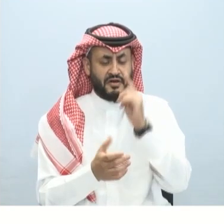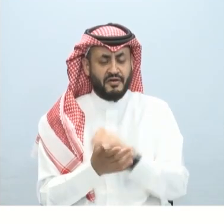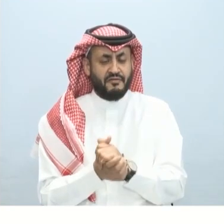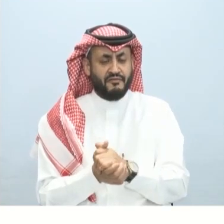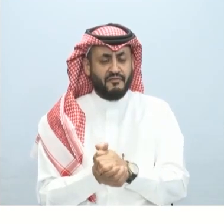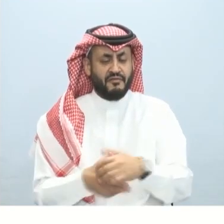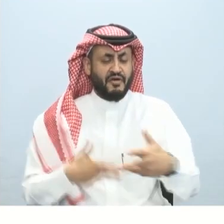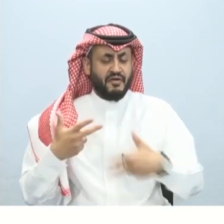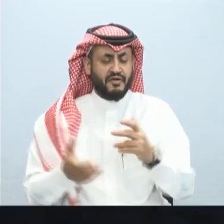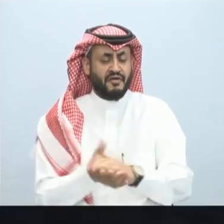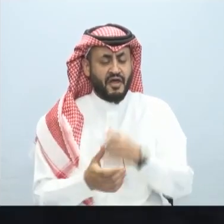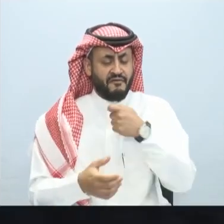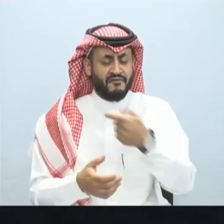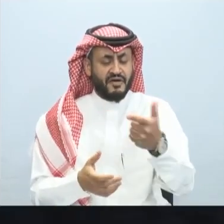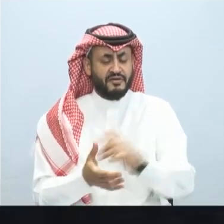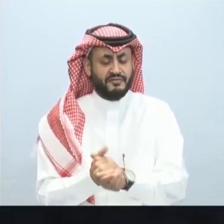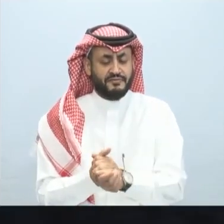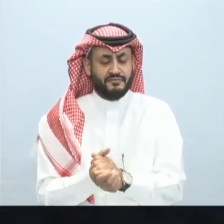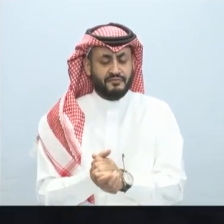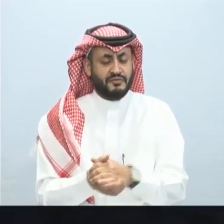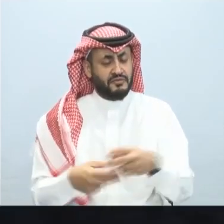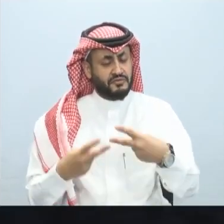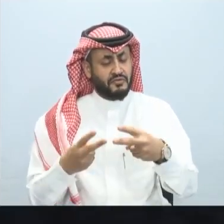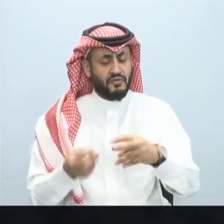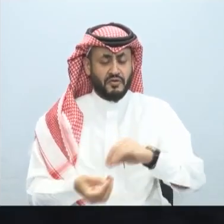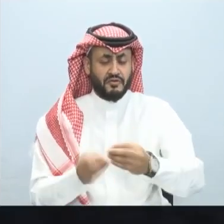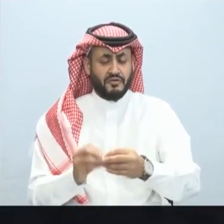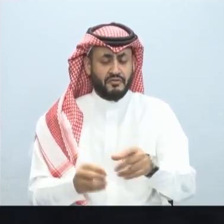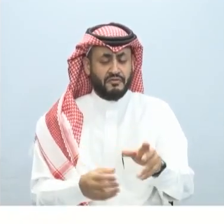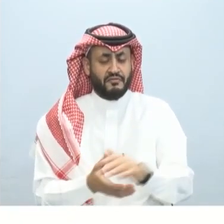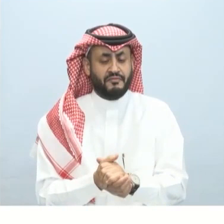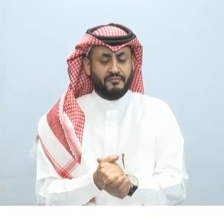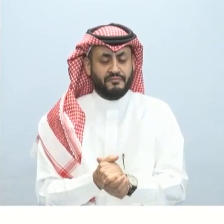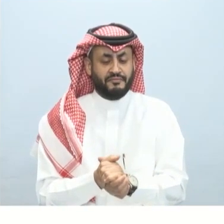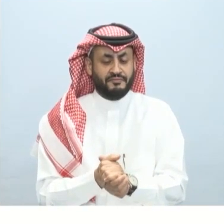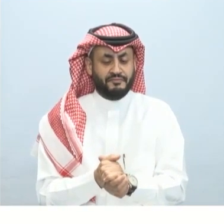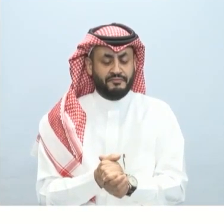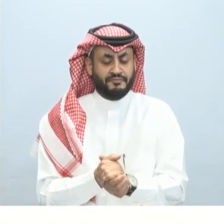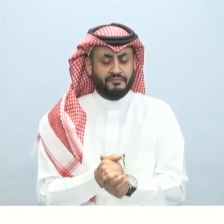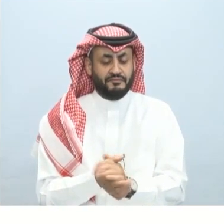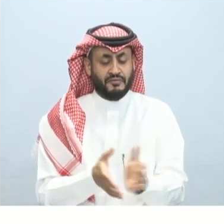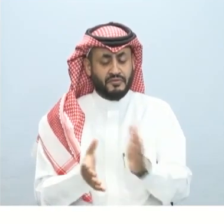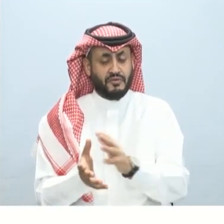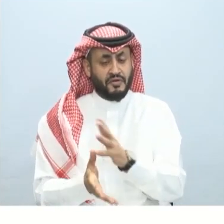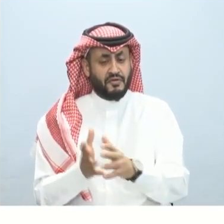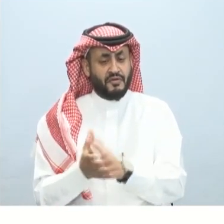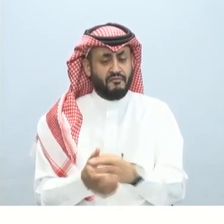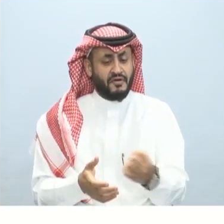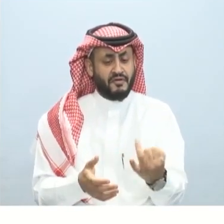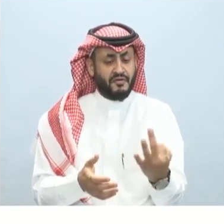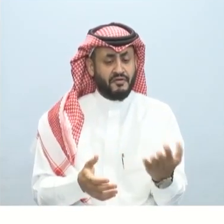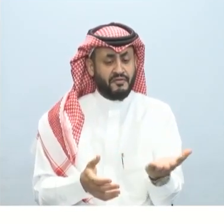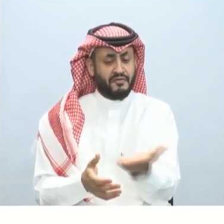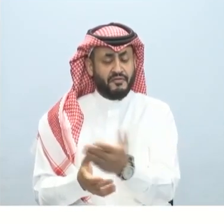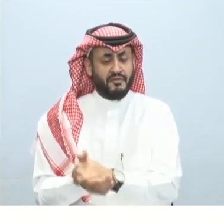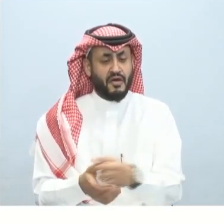fast. Yes, you can also use colors as adjectives. They can also describe the quantity of nouns, for